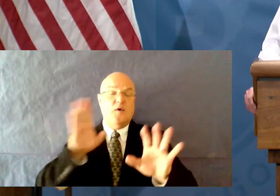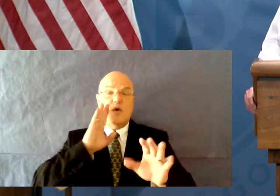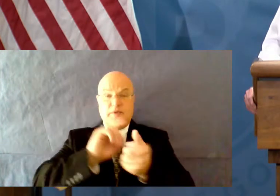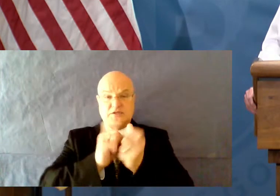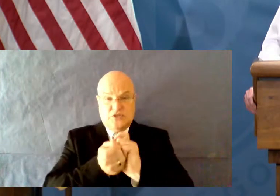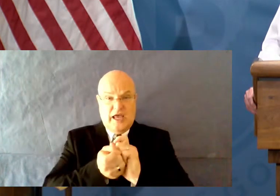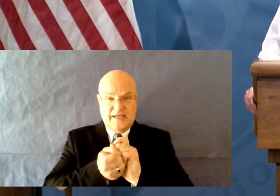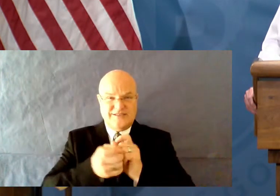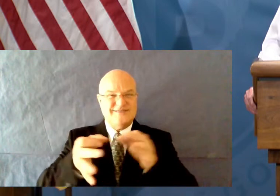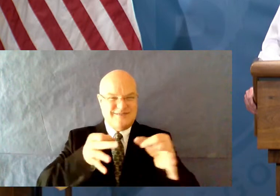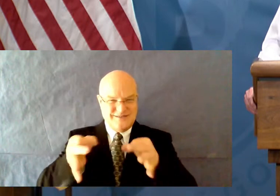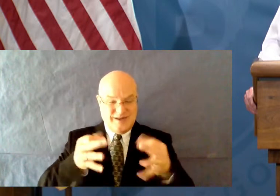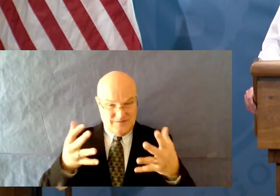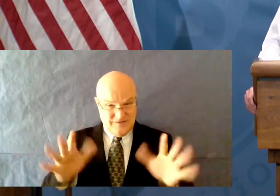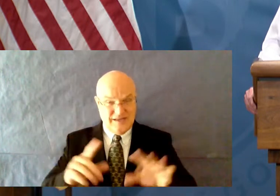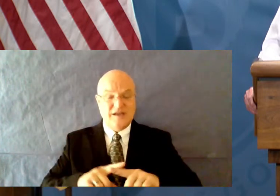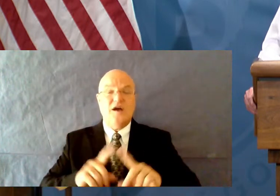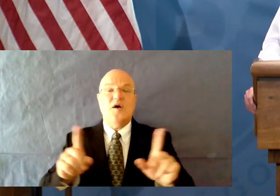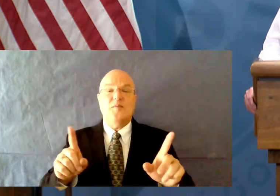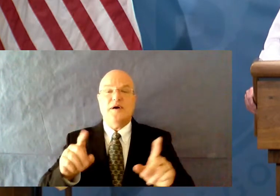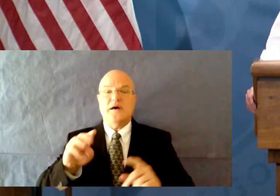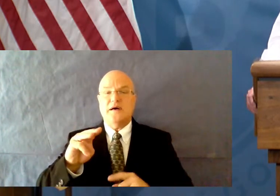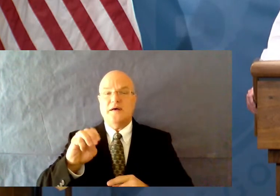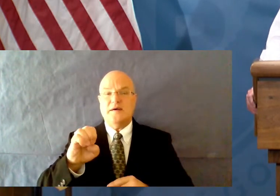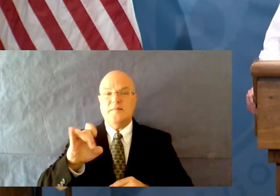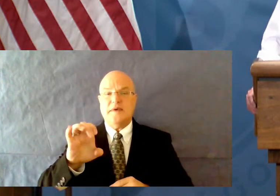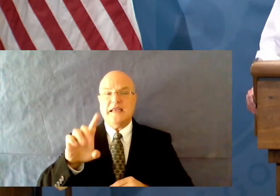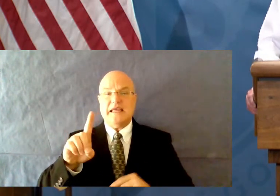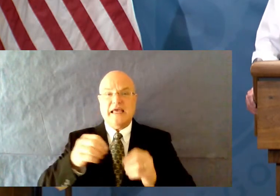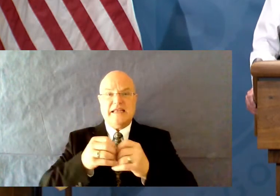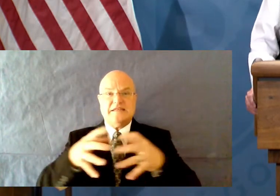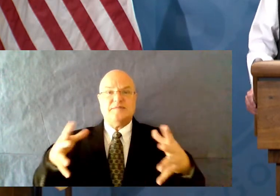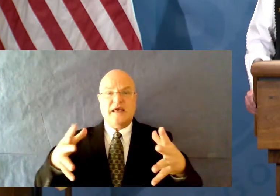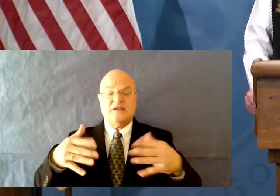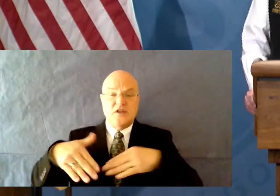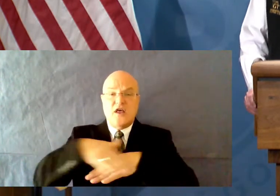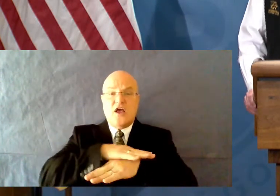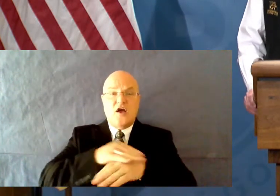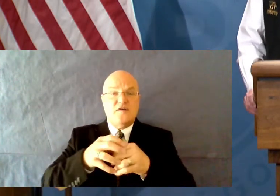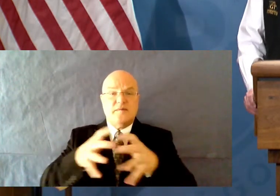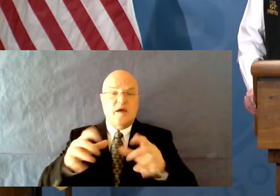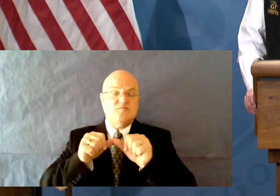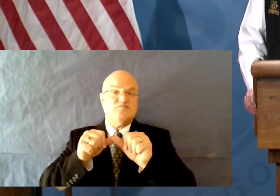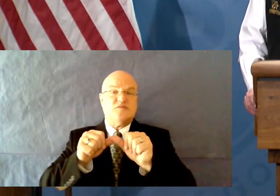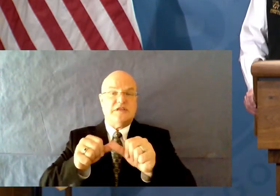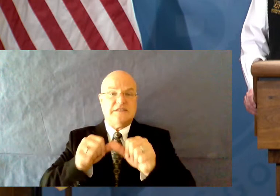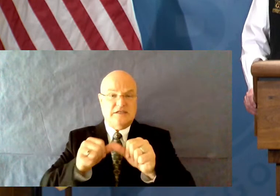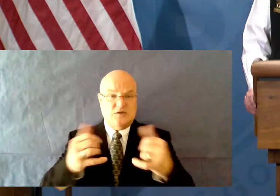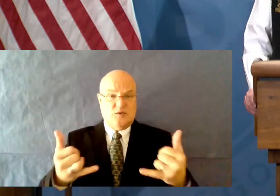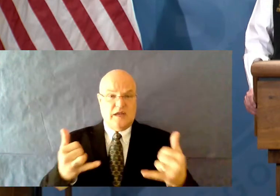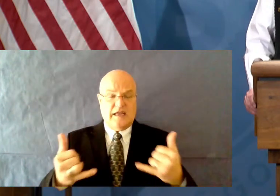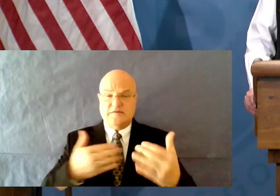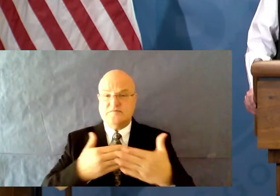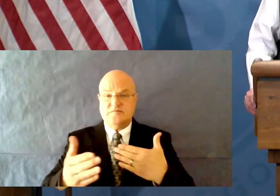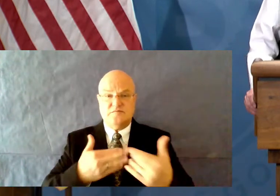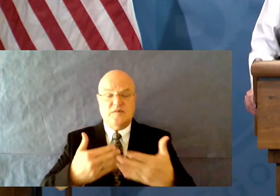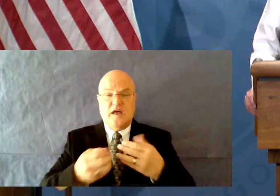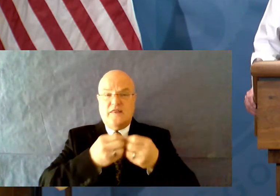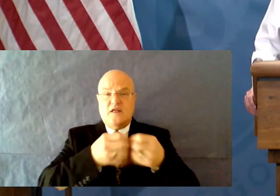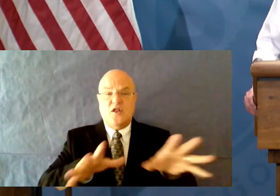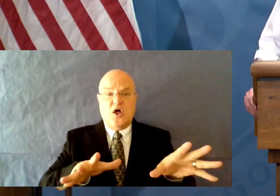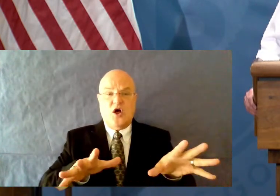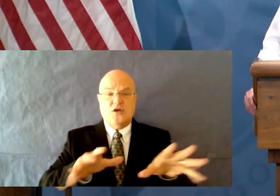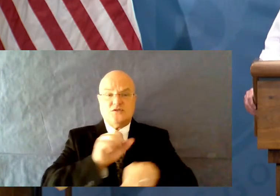as you described, but that the Medicaid expansion, the coverage expansion, will continue in some form despite the loss of the